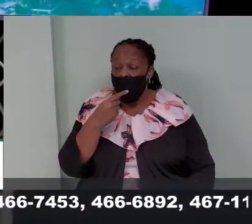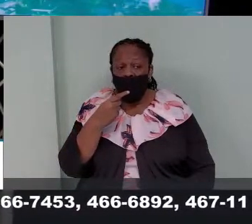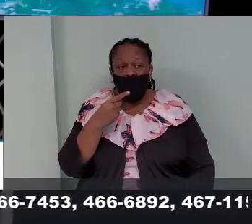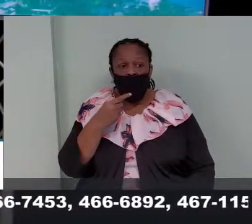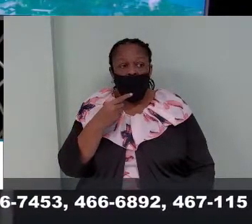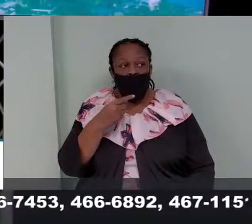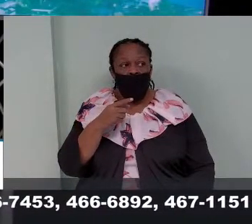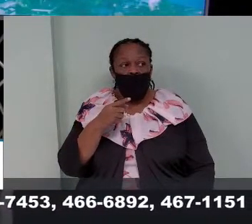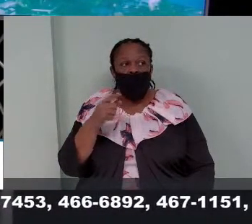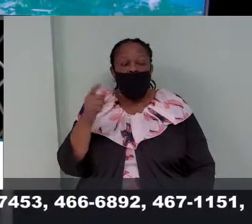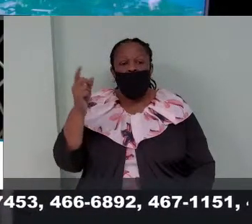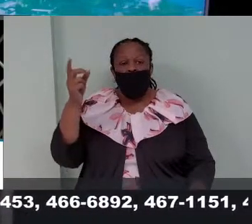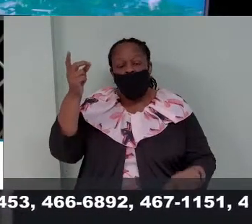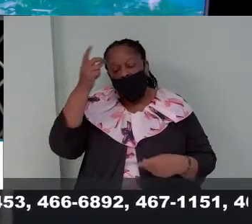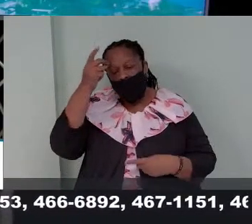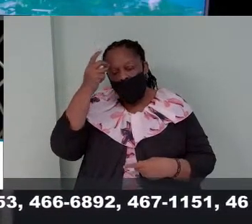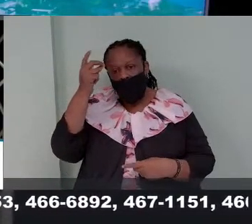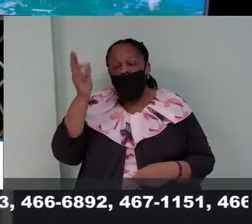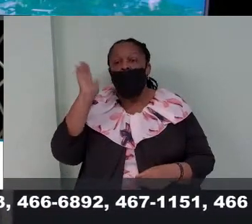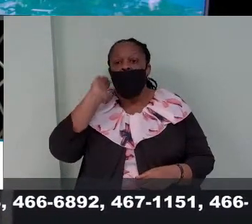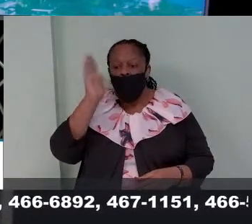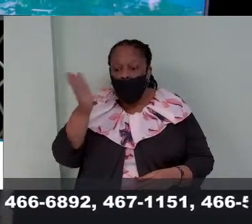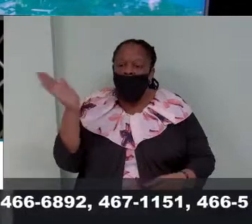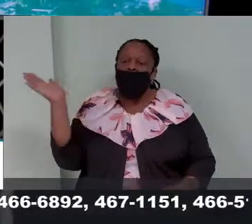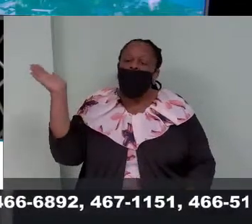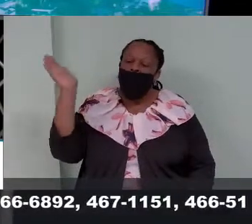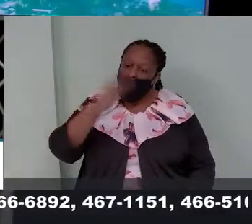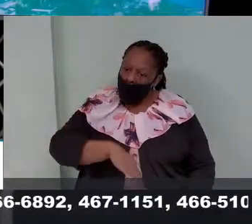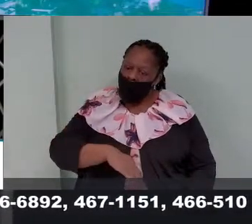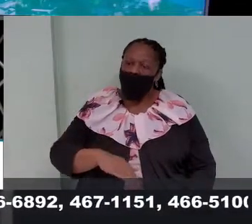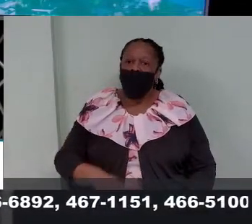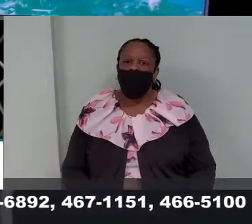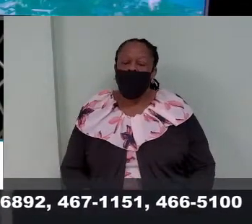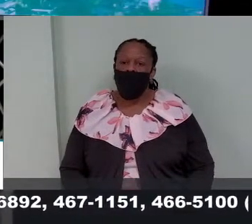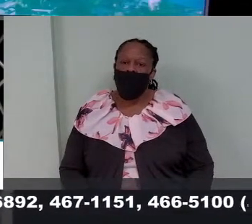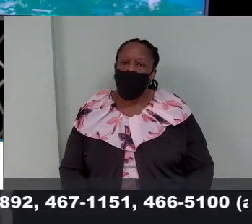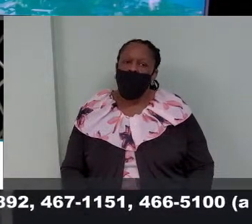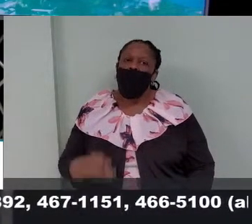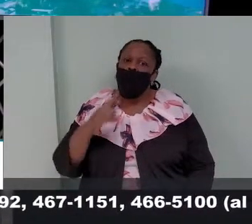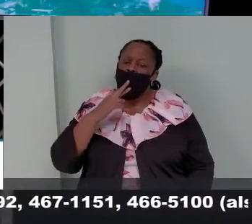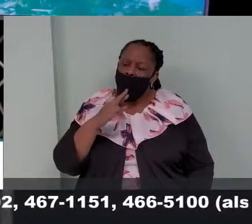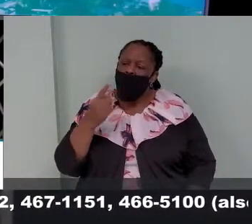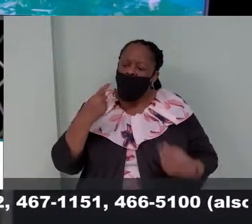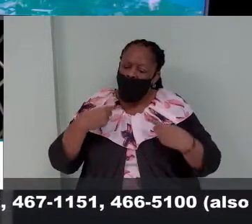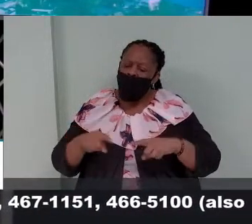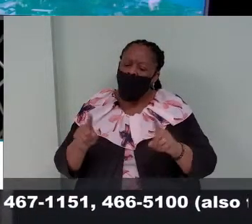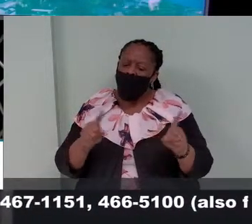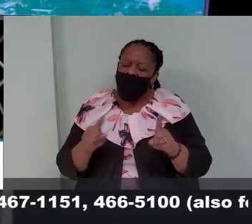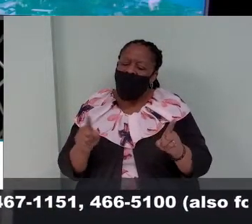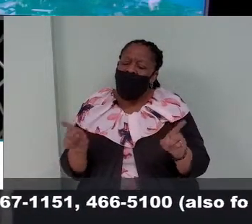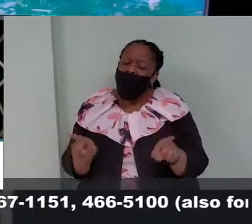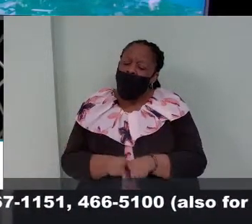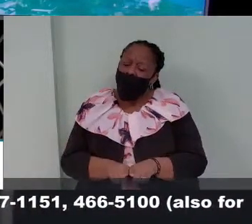coming. Will we be heading down the same road as St. Lucia and the others now that our